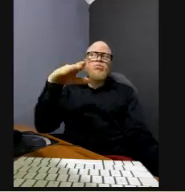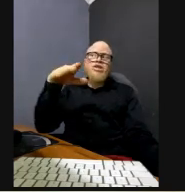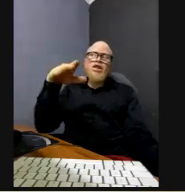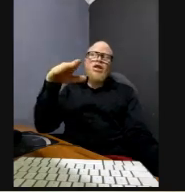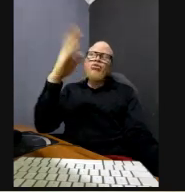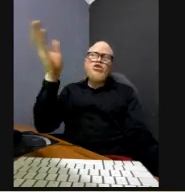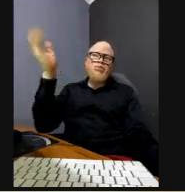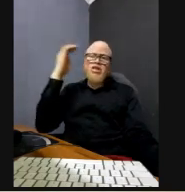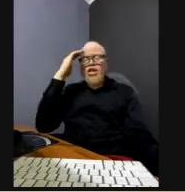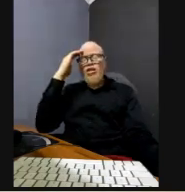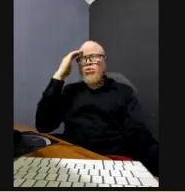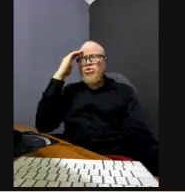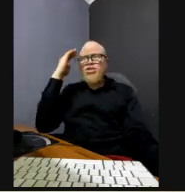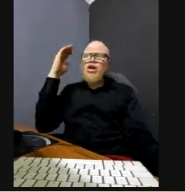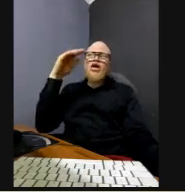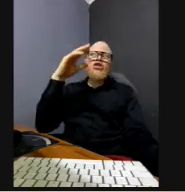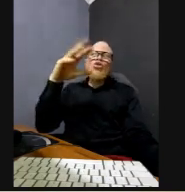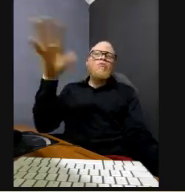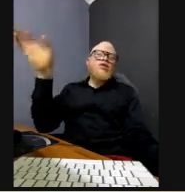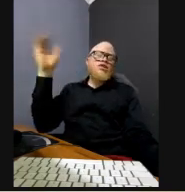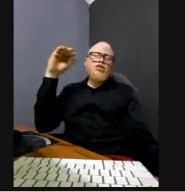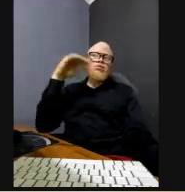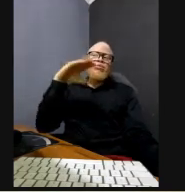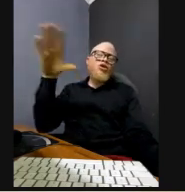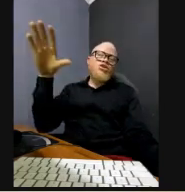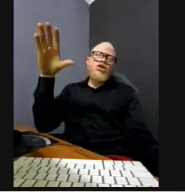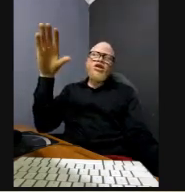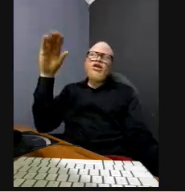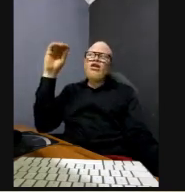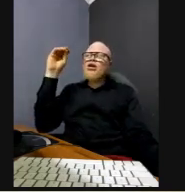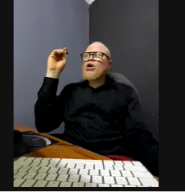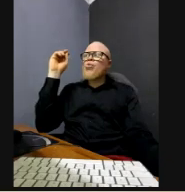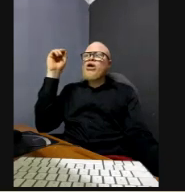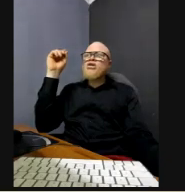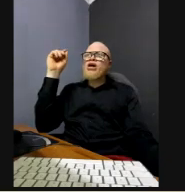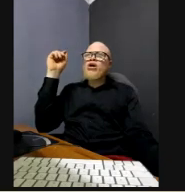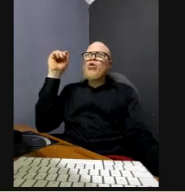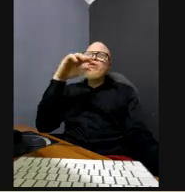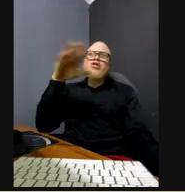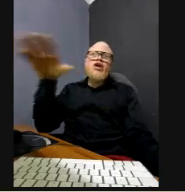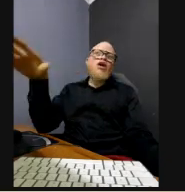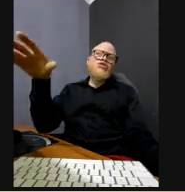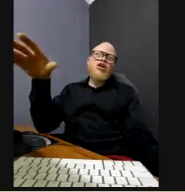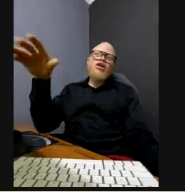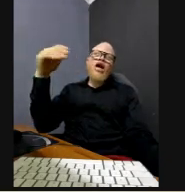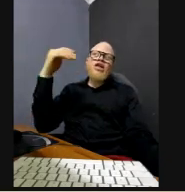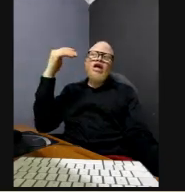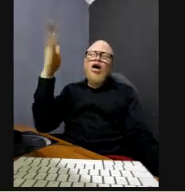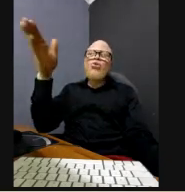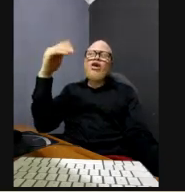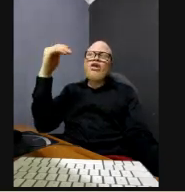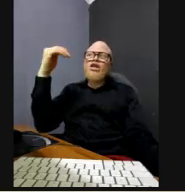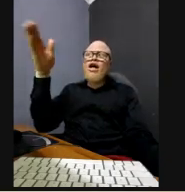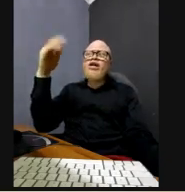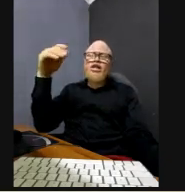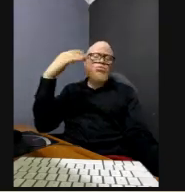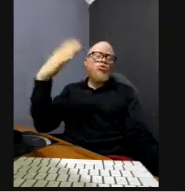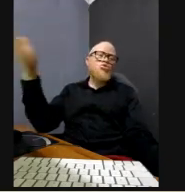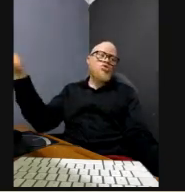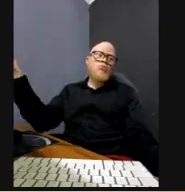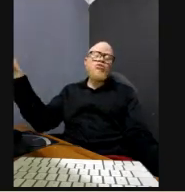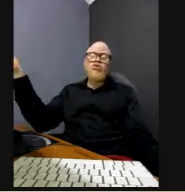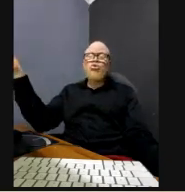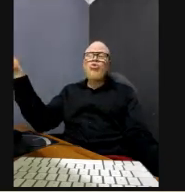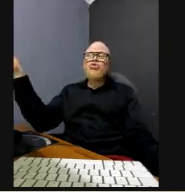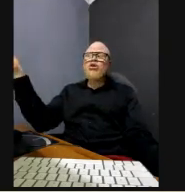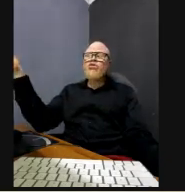on this particular post? The comments that people are sharing, what comments are they, and how can I respond